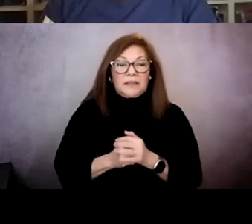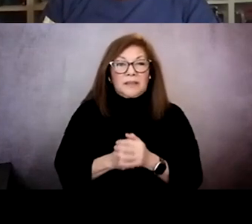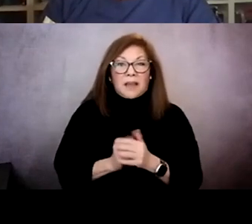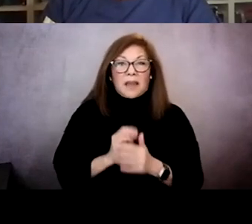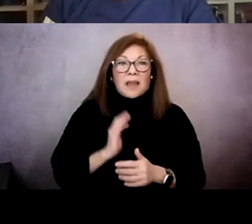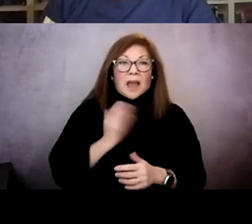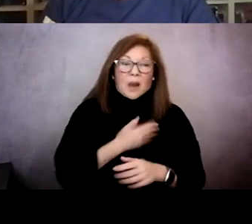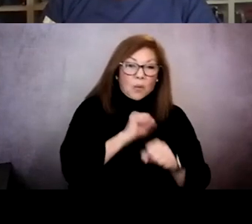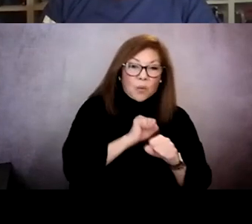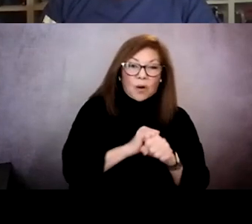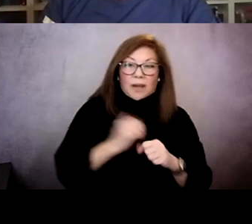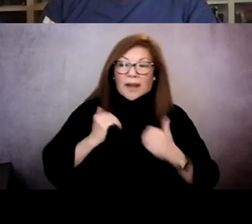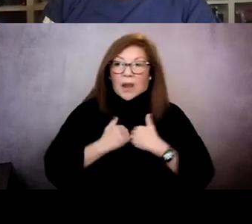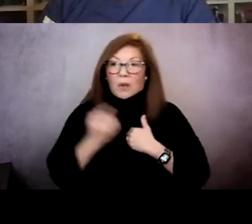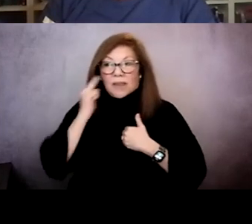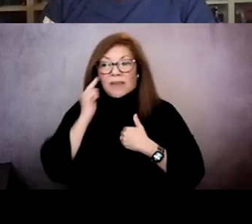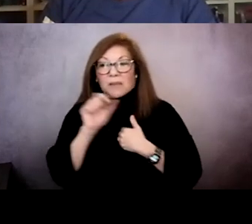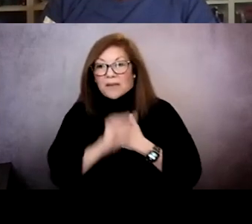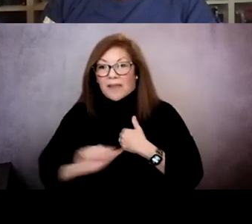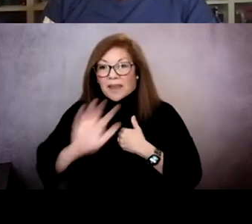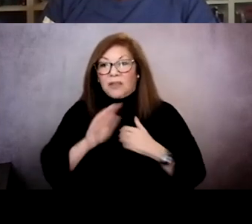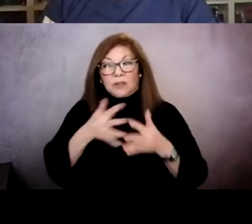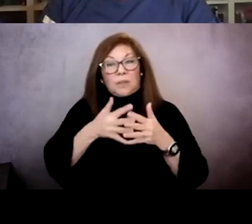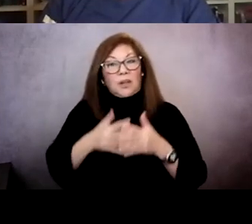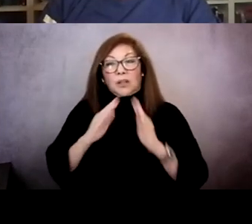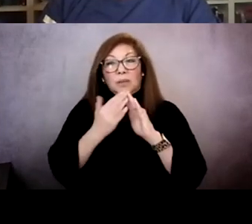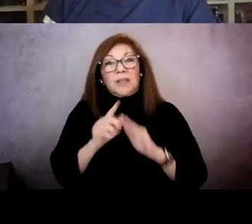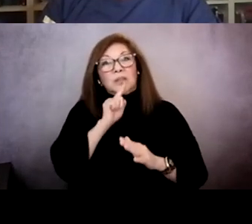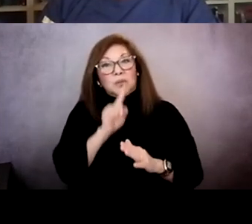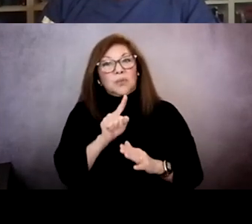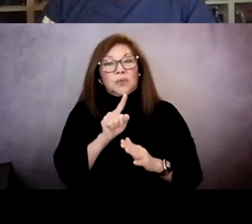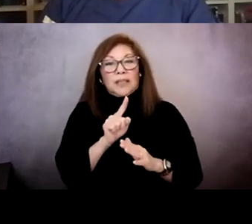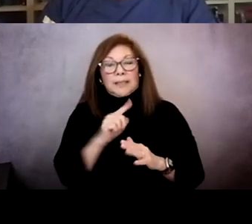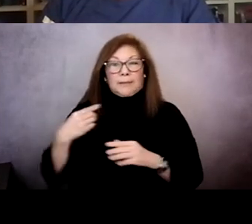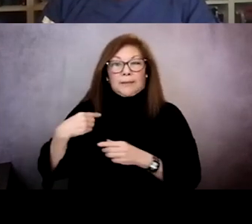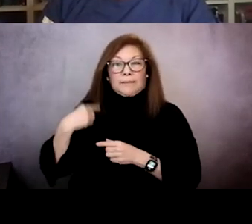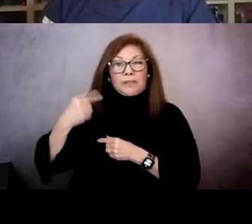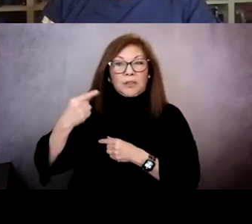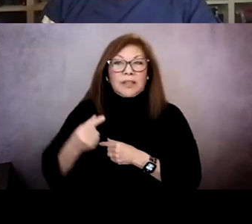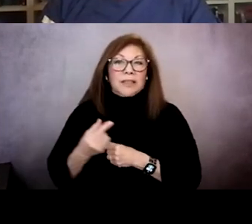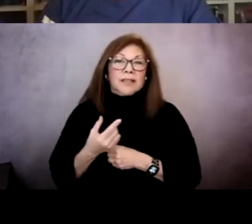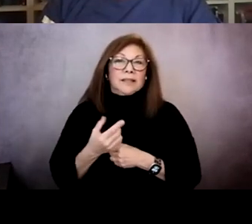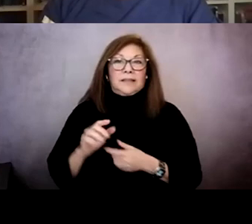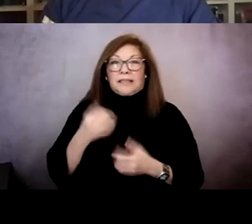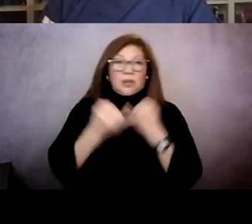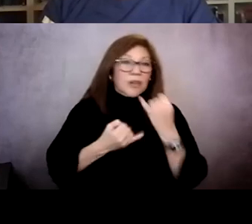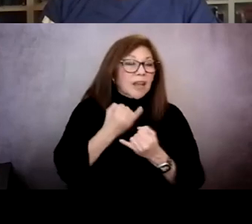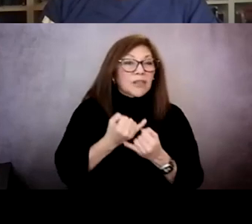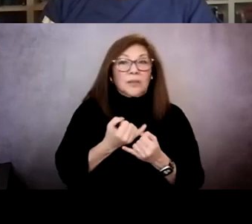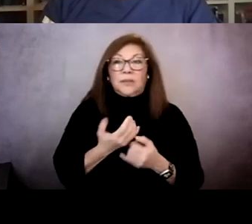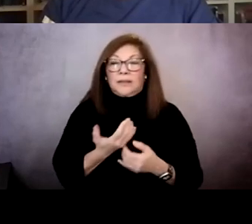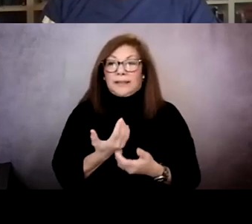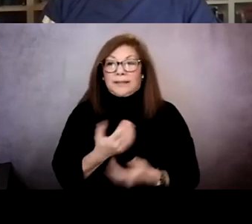Our work and the way we think about the Asian American community, it's, you know, it's intergenerational, it's transnational, it's as